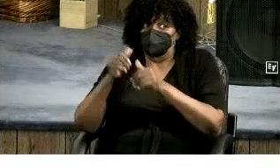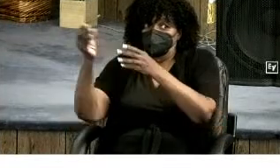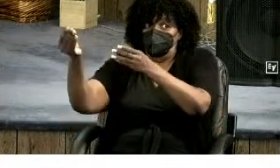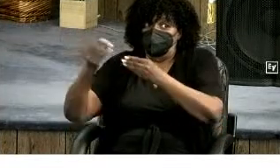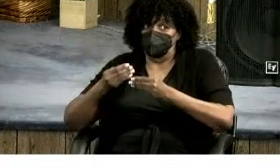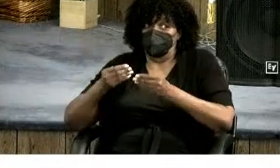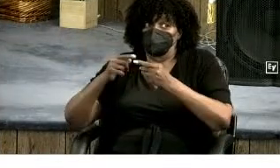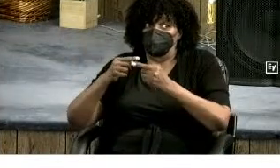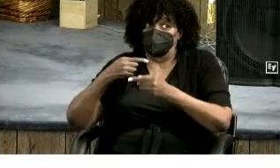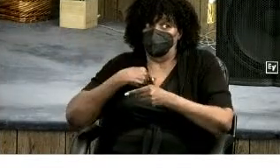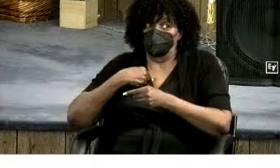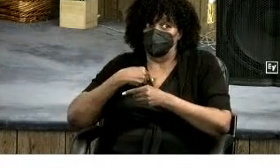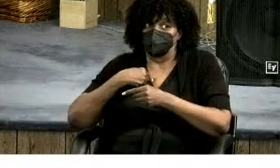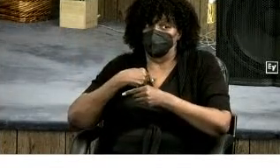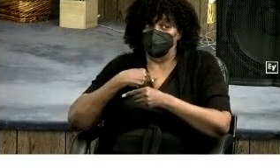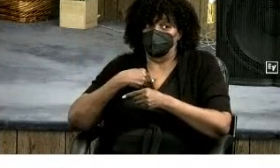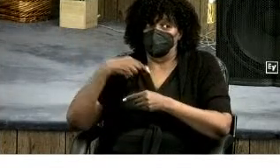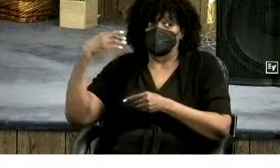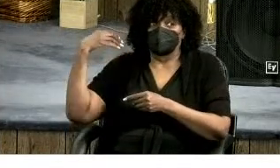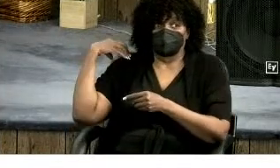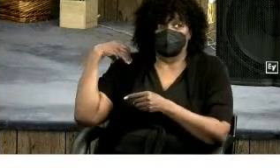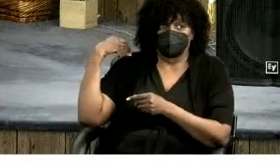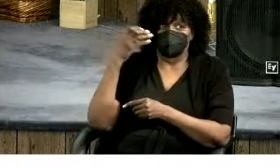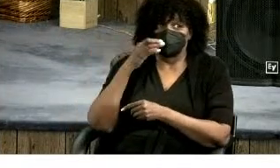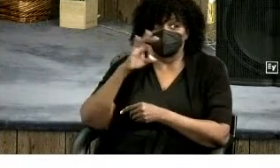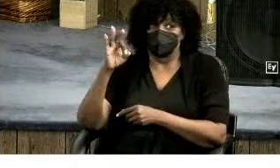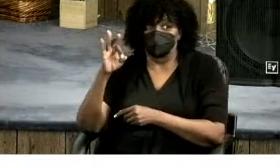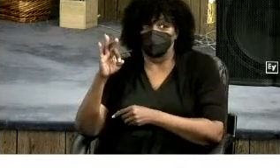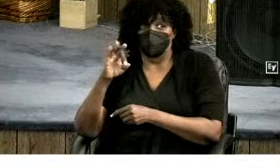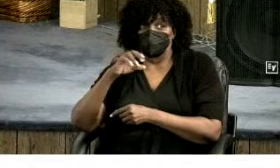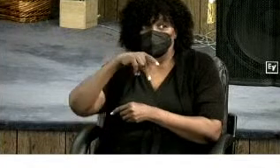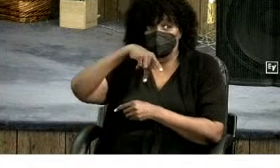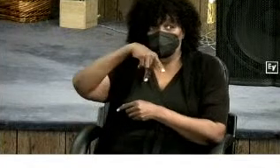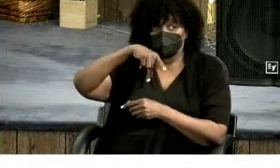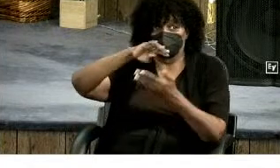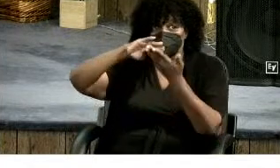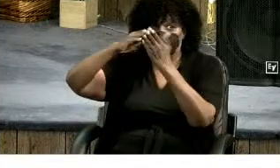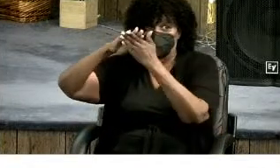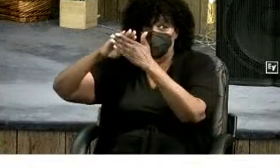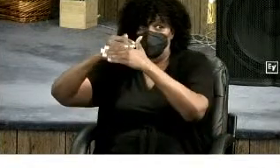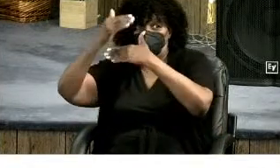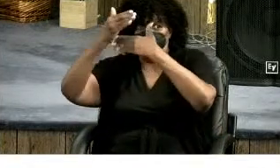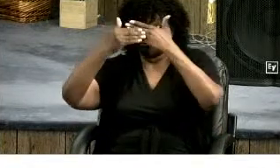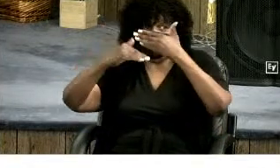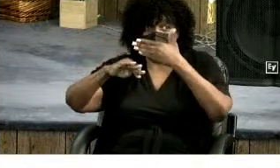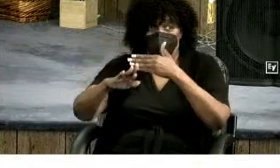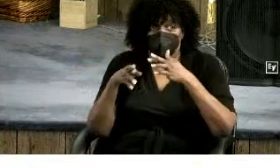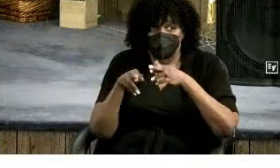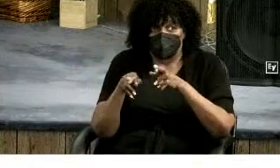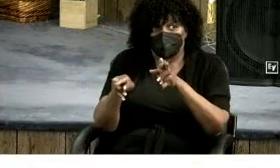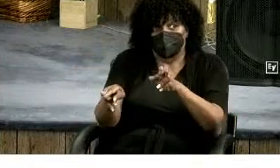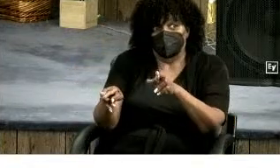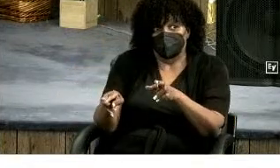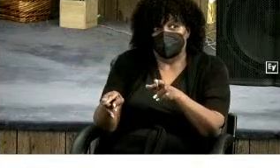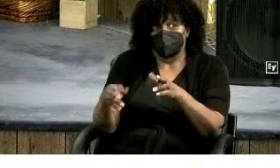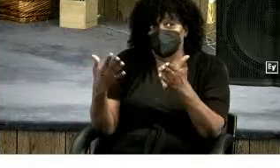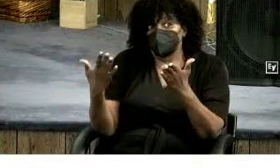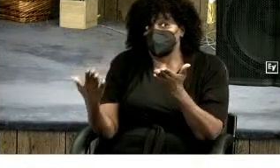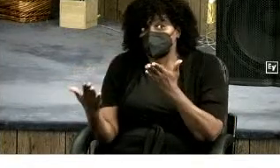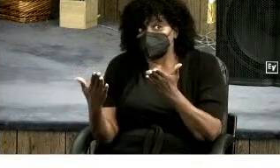me to the governors of the provinces beyond the river. I might be safe